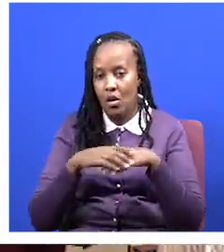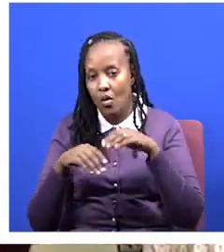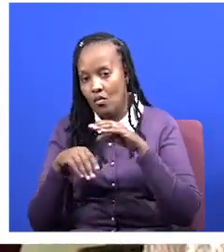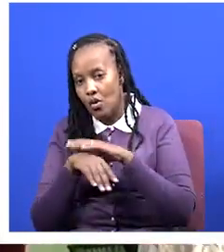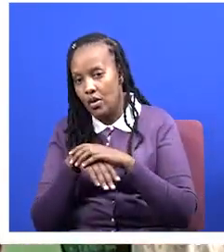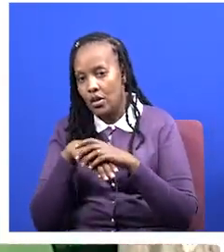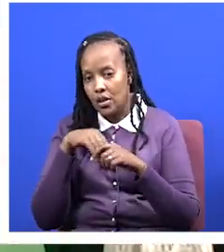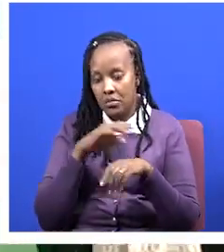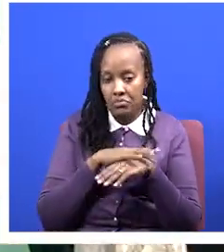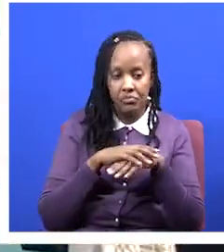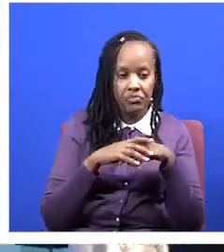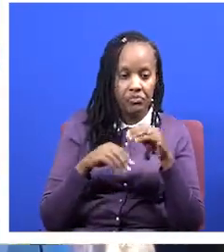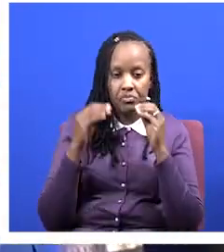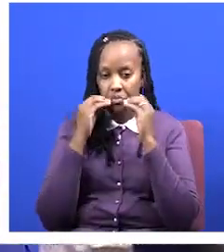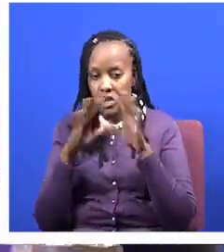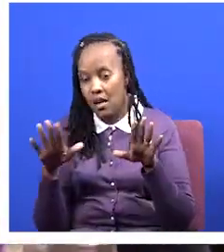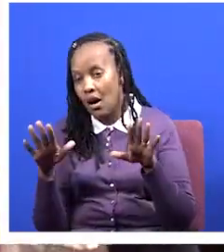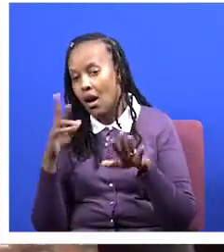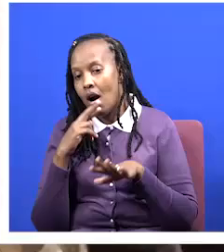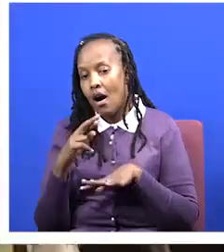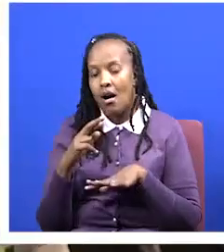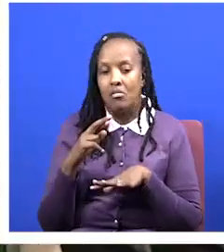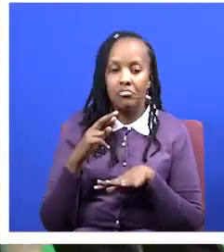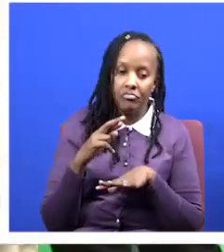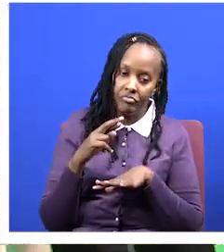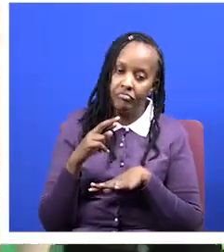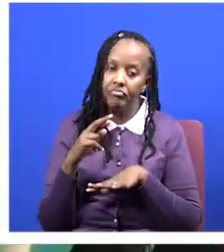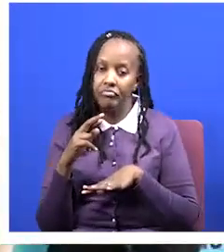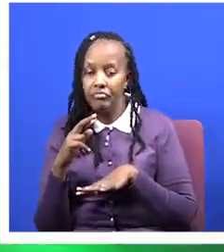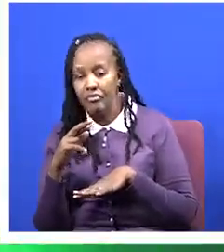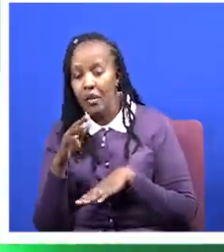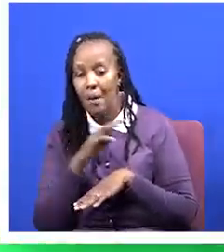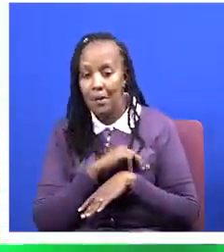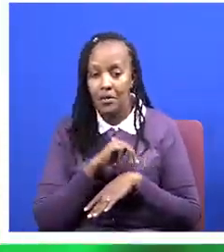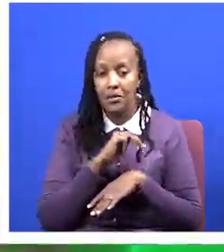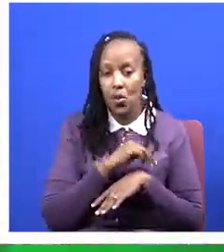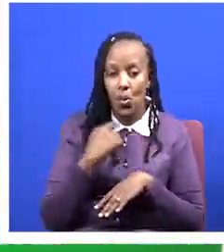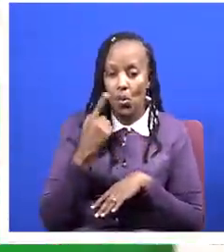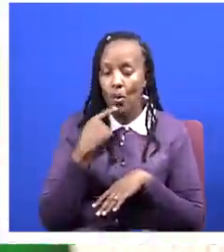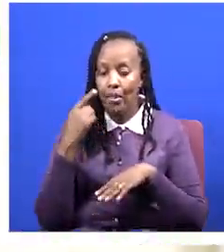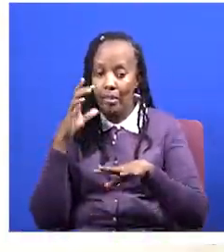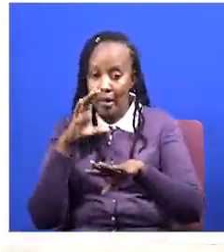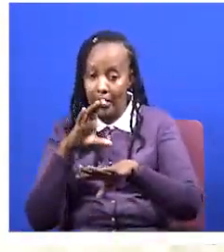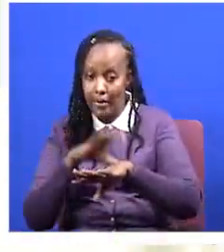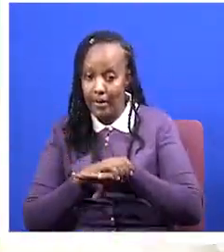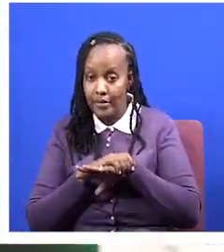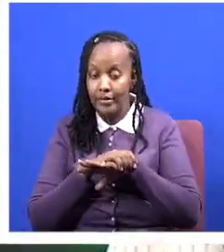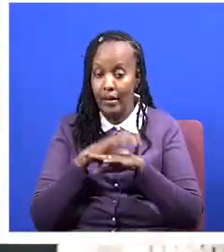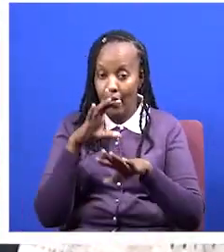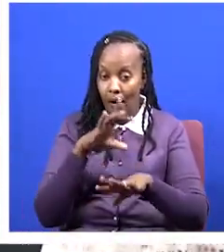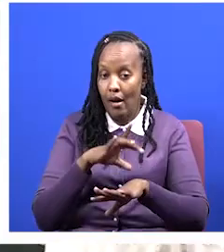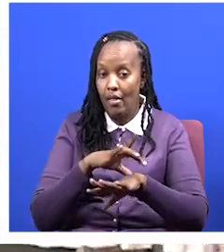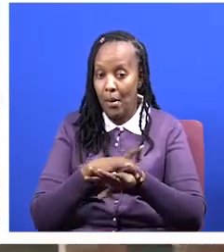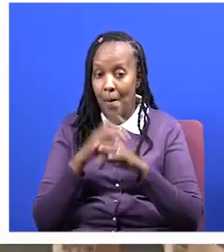they will be comforted. Blessed are the meek, for they'll inherit the